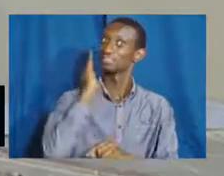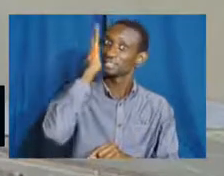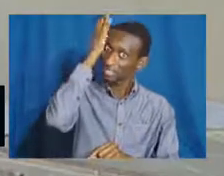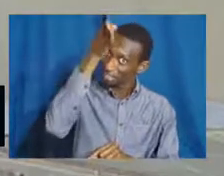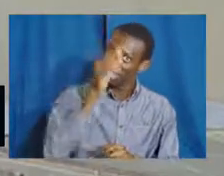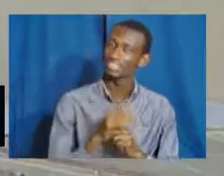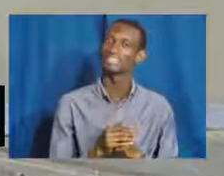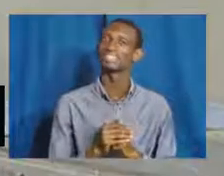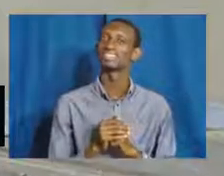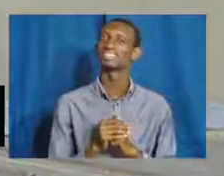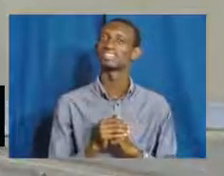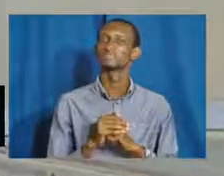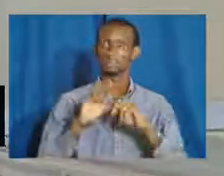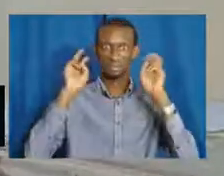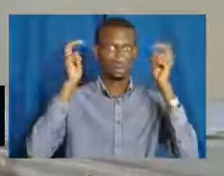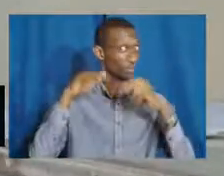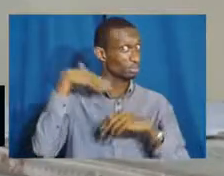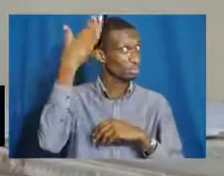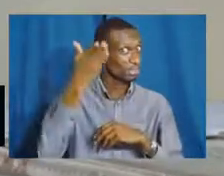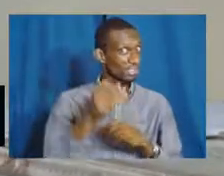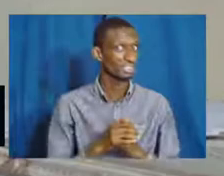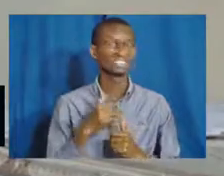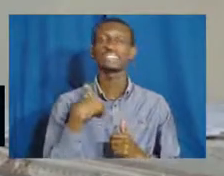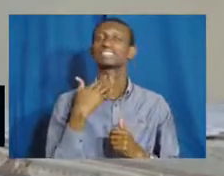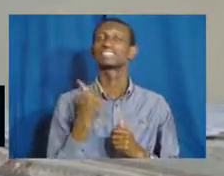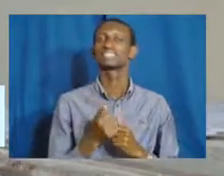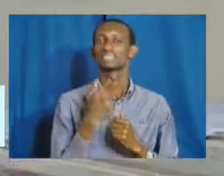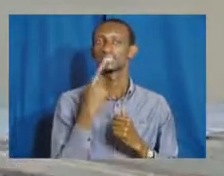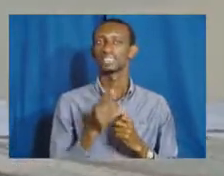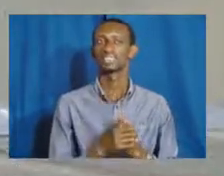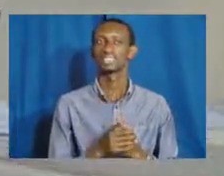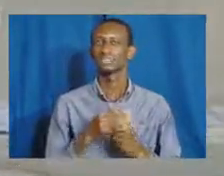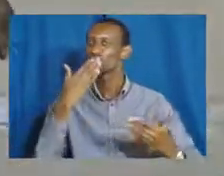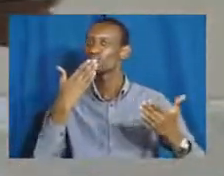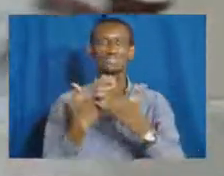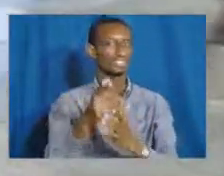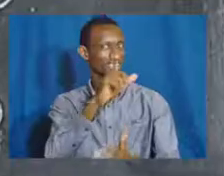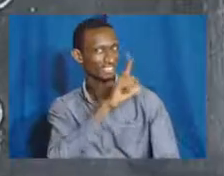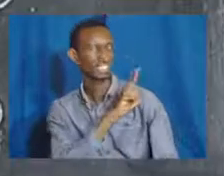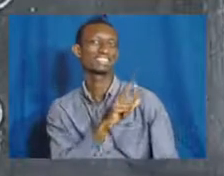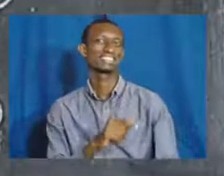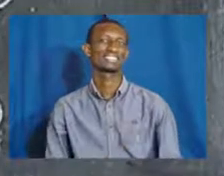time in the new lesson. I wish you all the best.